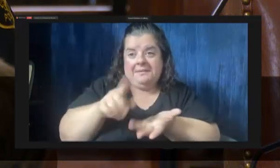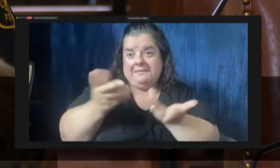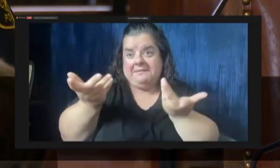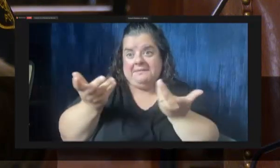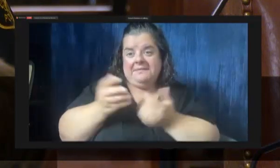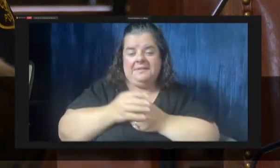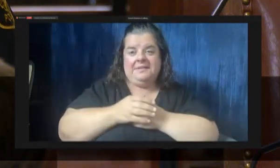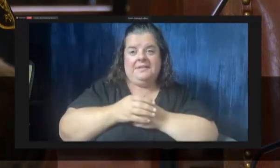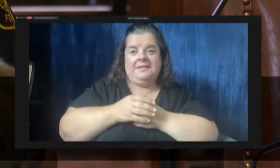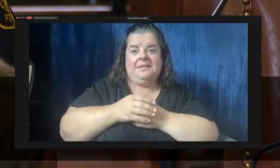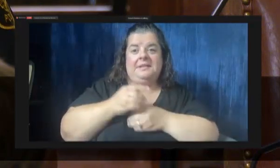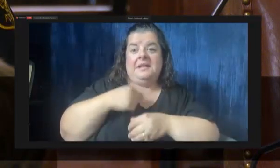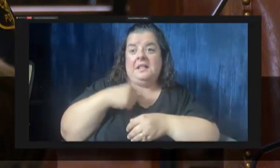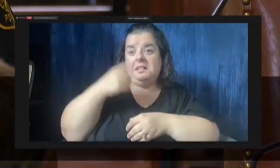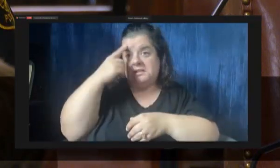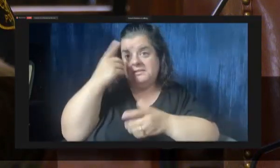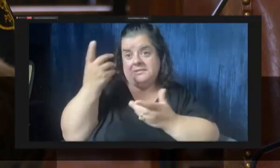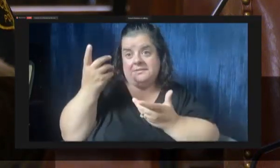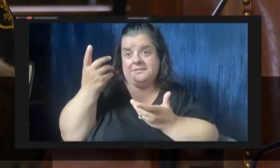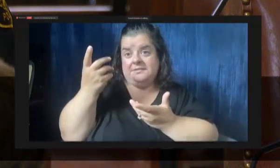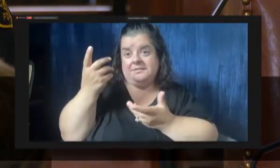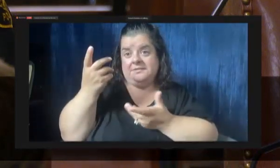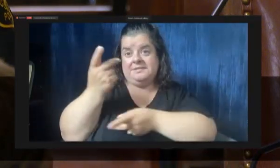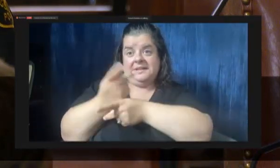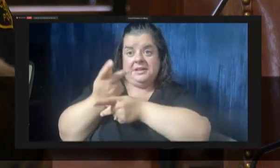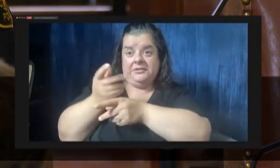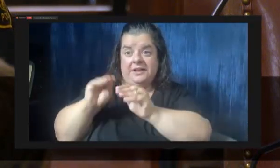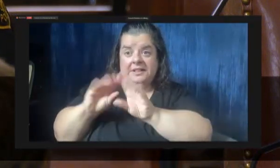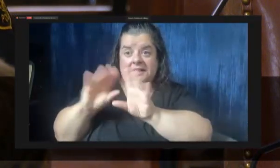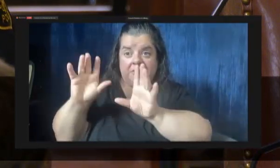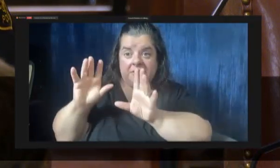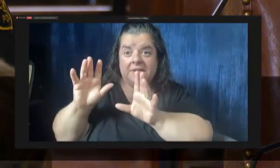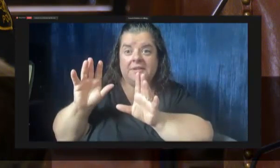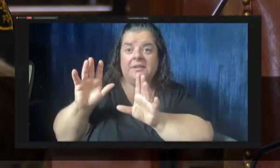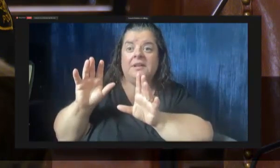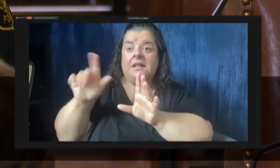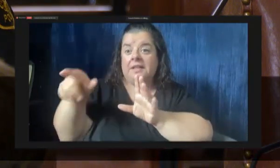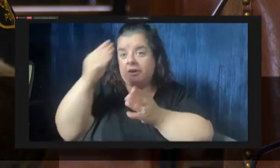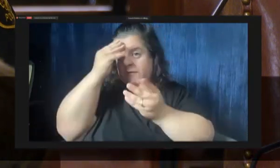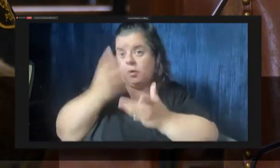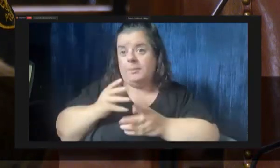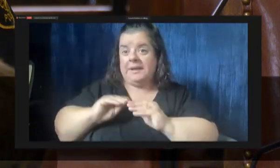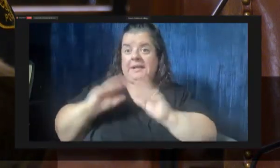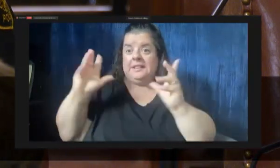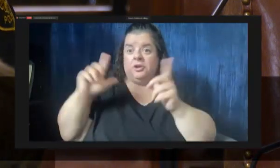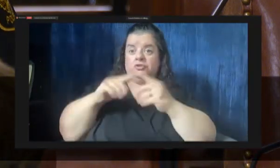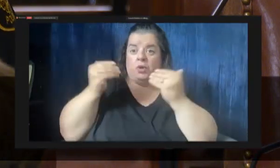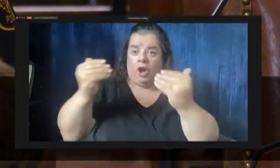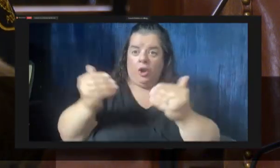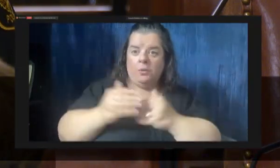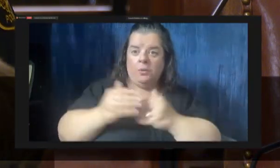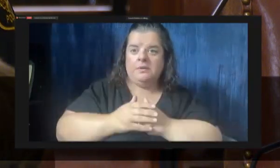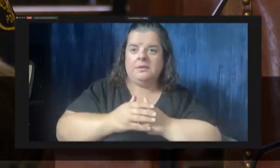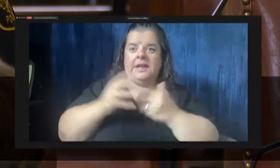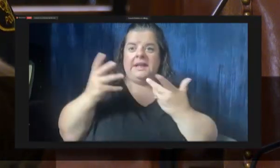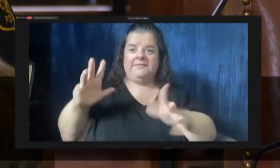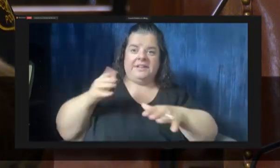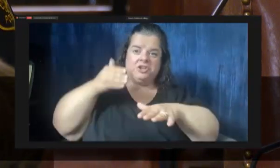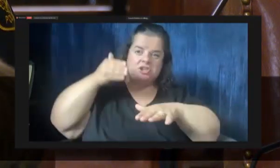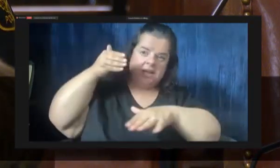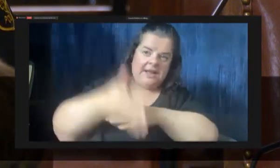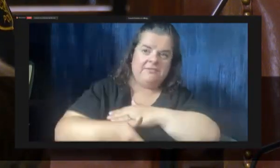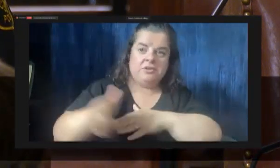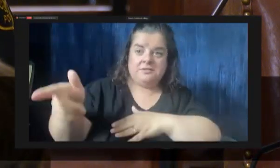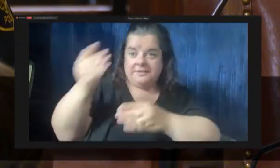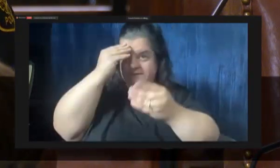I was of the understanding it was cleared. I was informed it was cleared to go, and then afterwards, I was informed